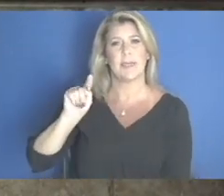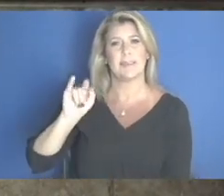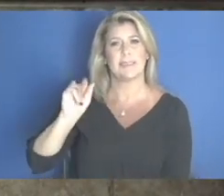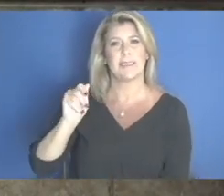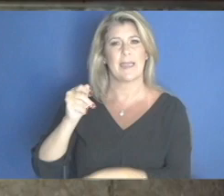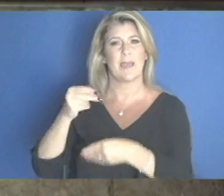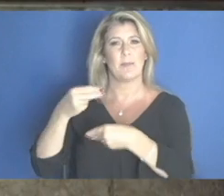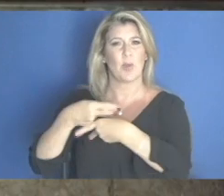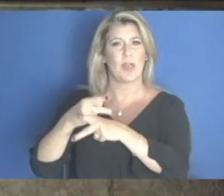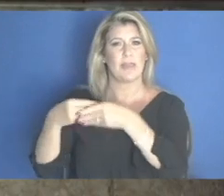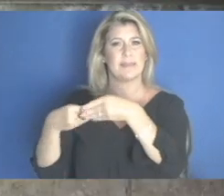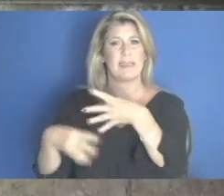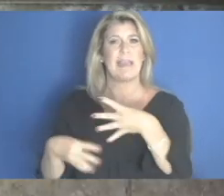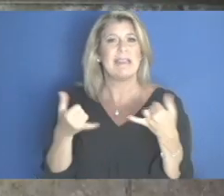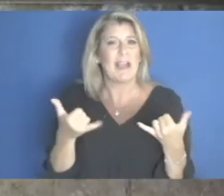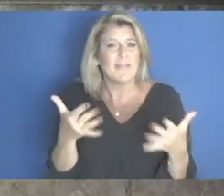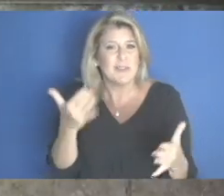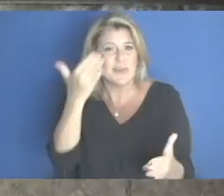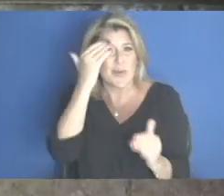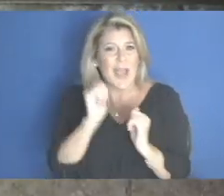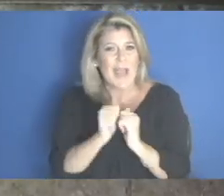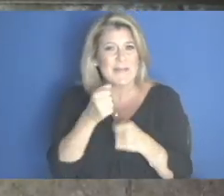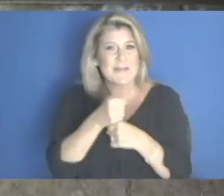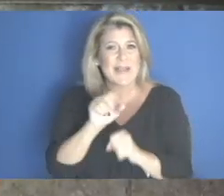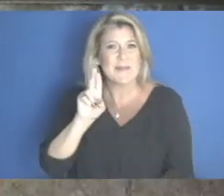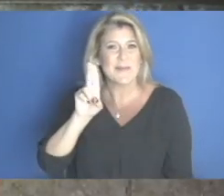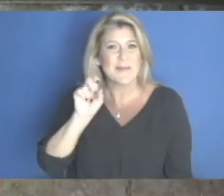gator hide or wax. Now you know how to